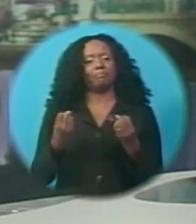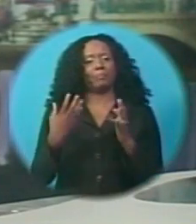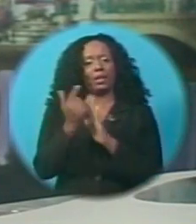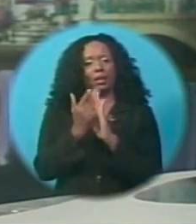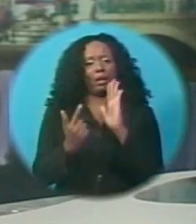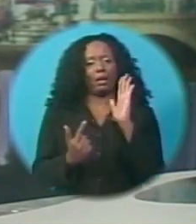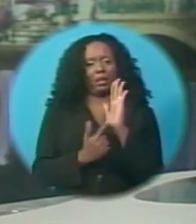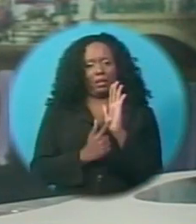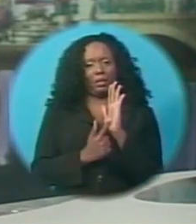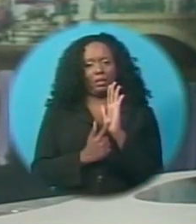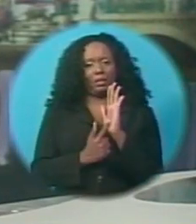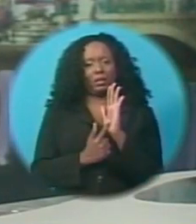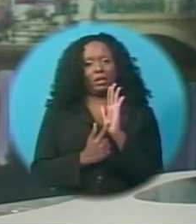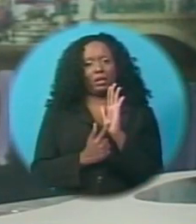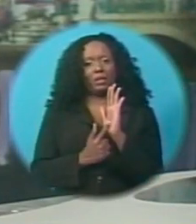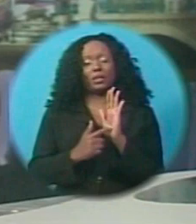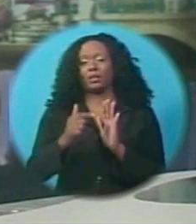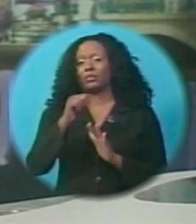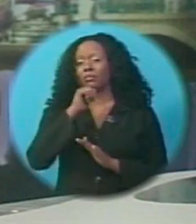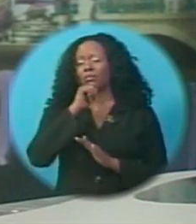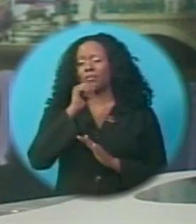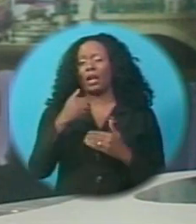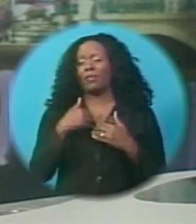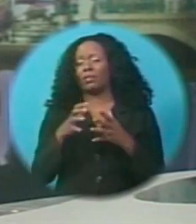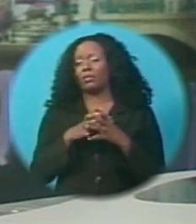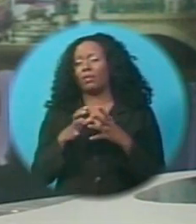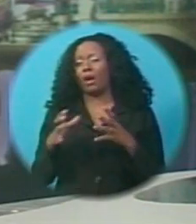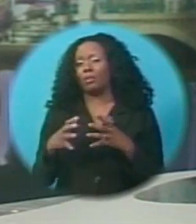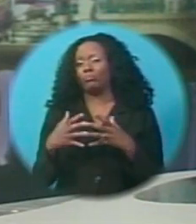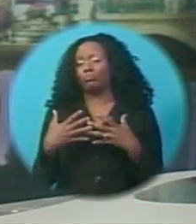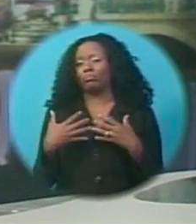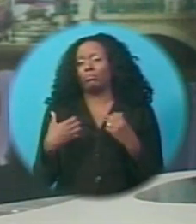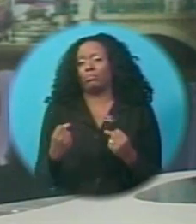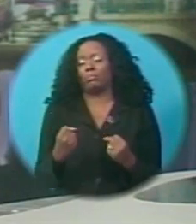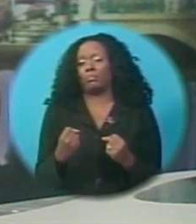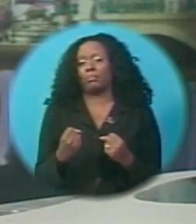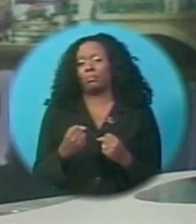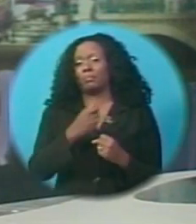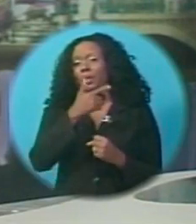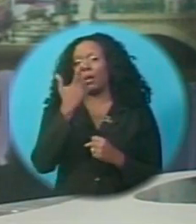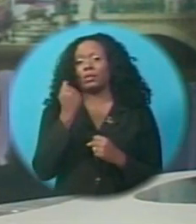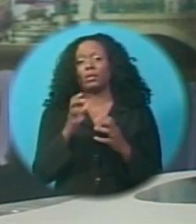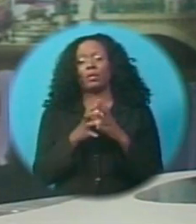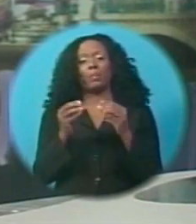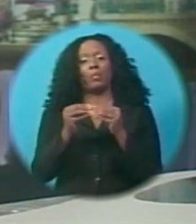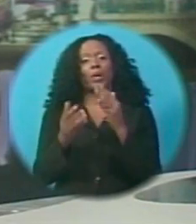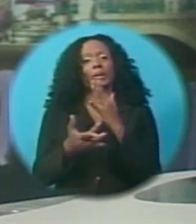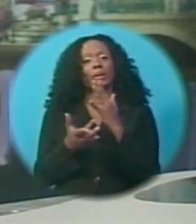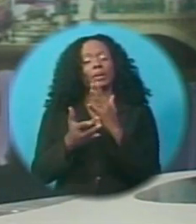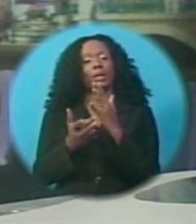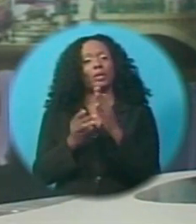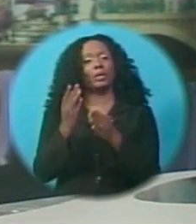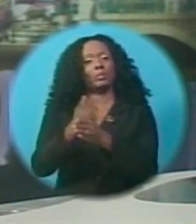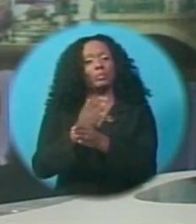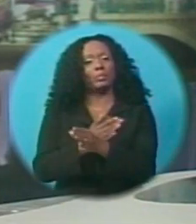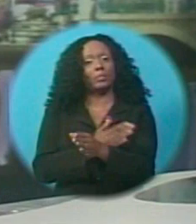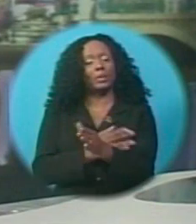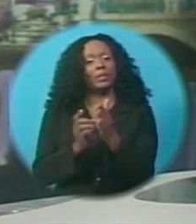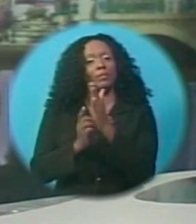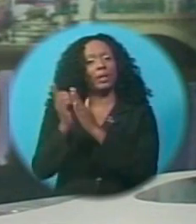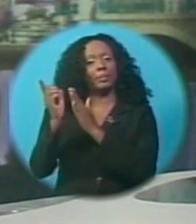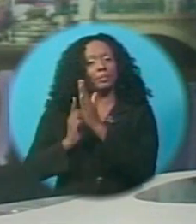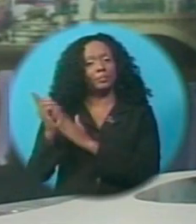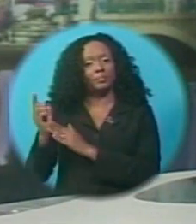And if people buy into this negative stuff, then what happens? We have people binge drinking, spending all their money